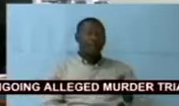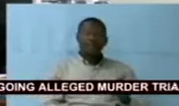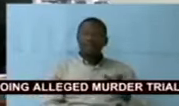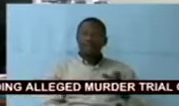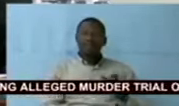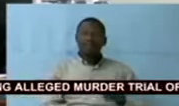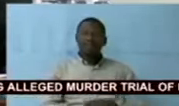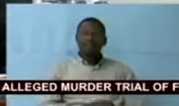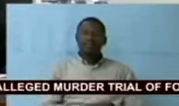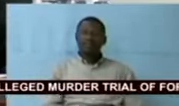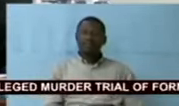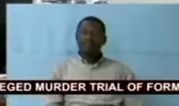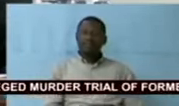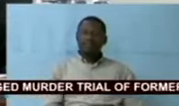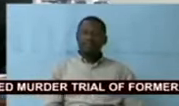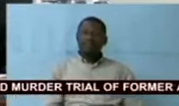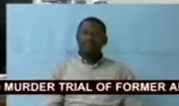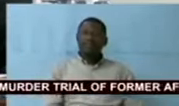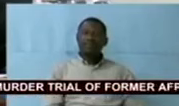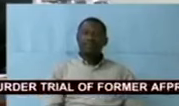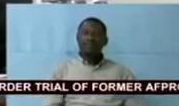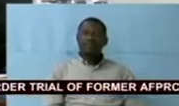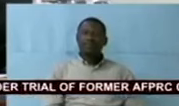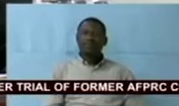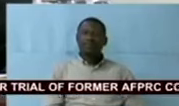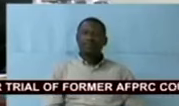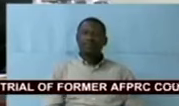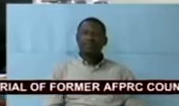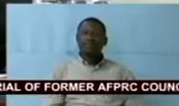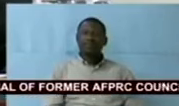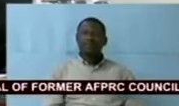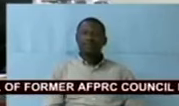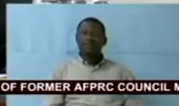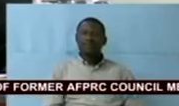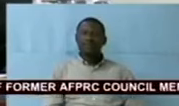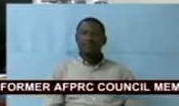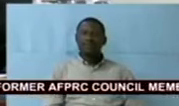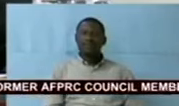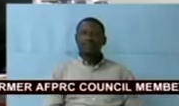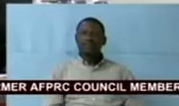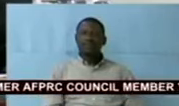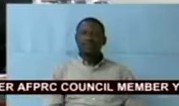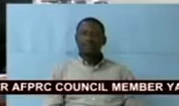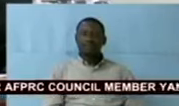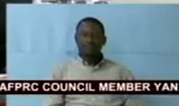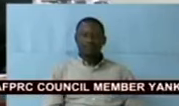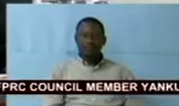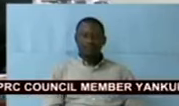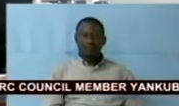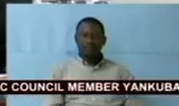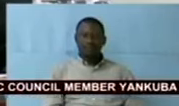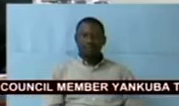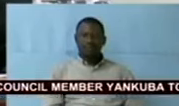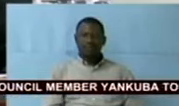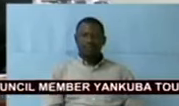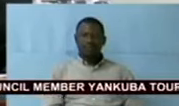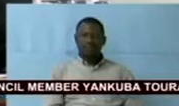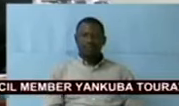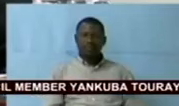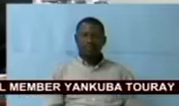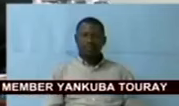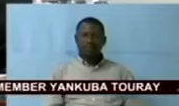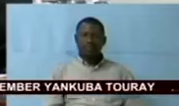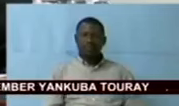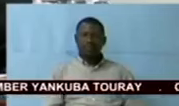mesonna ko tonyala ya dada wala kama andunya yitel tama be tamari nyina ko mennu